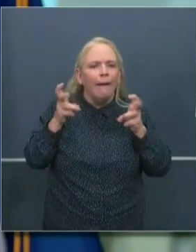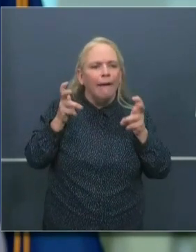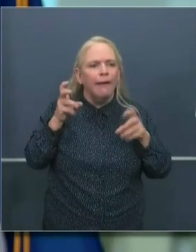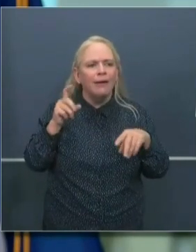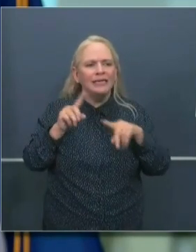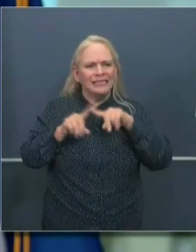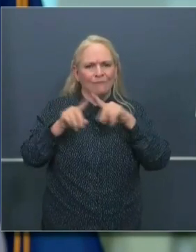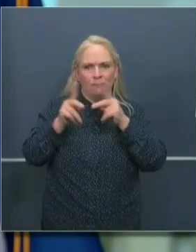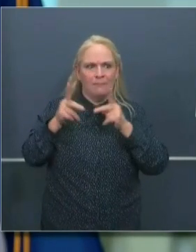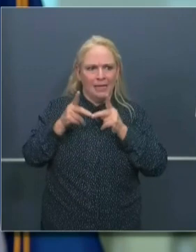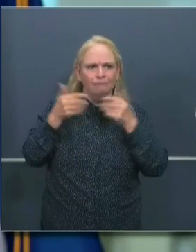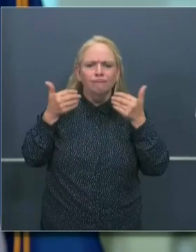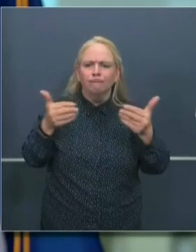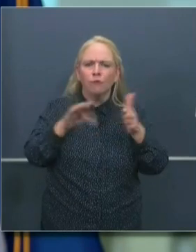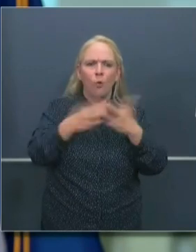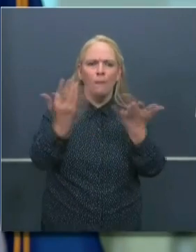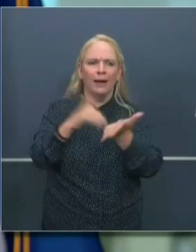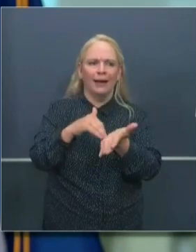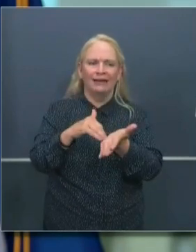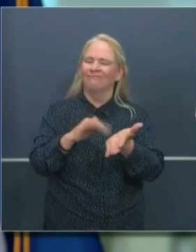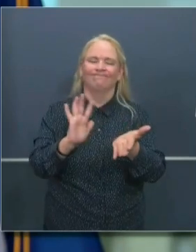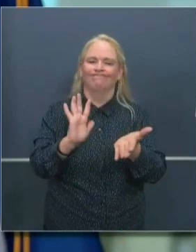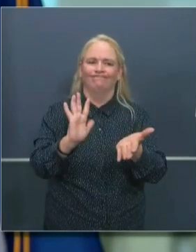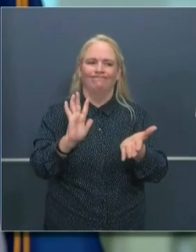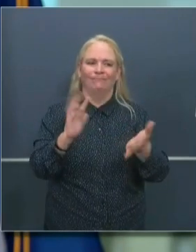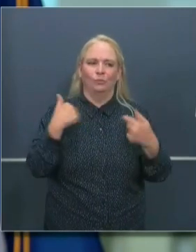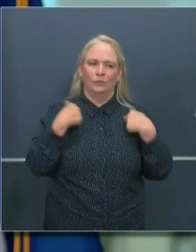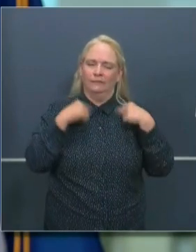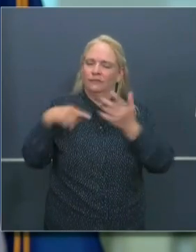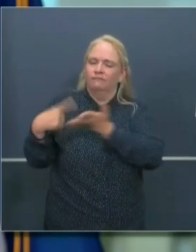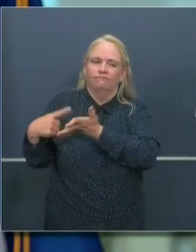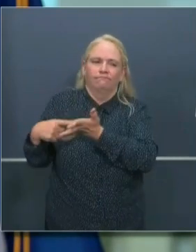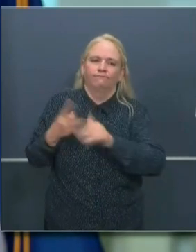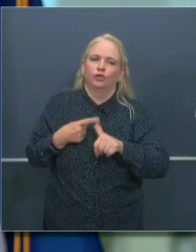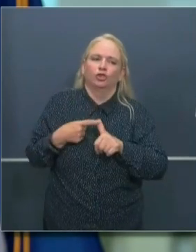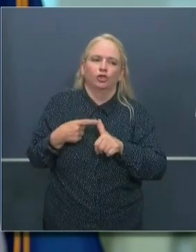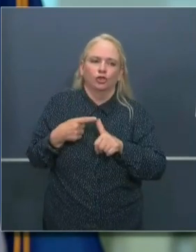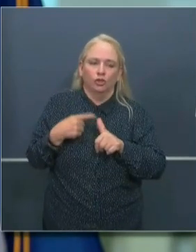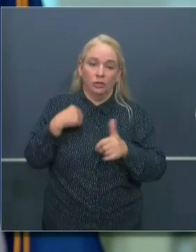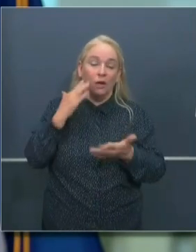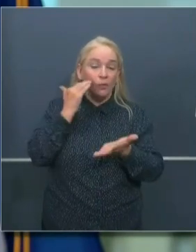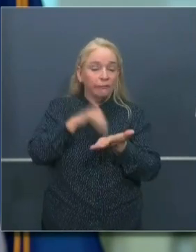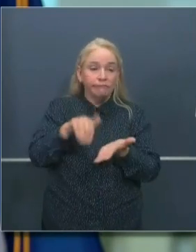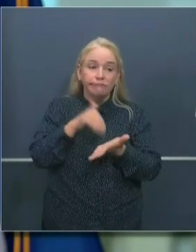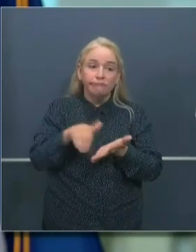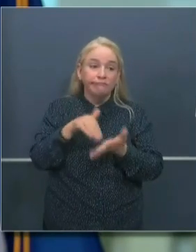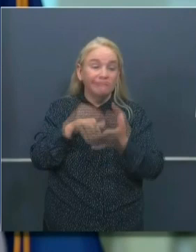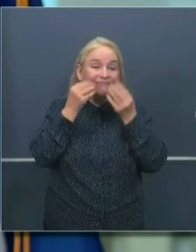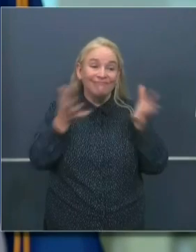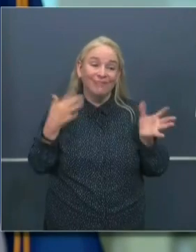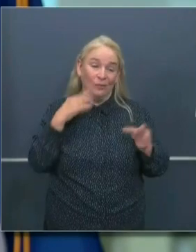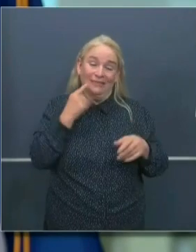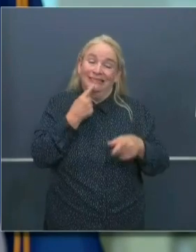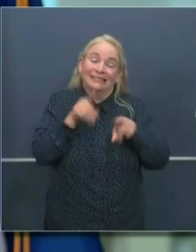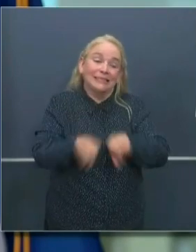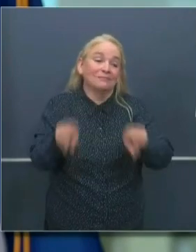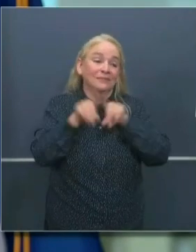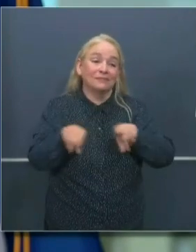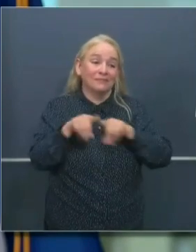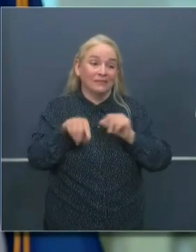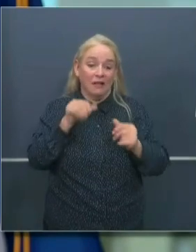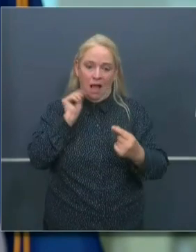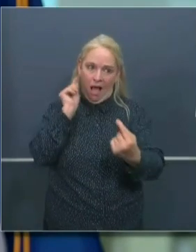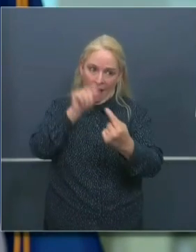education campaign is all about, and that's what you're going to hear from me more and more and more. And so directly in response